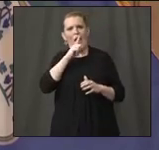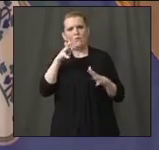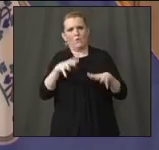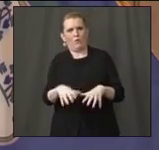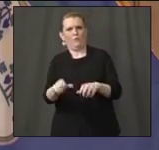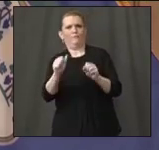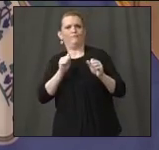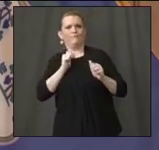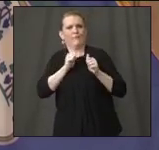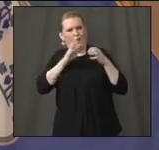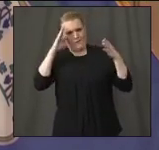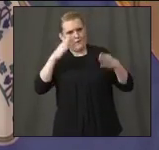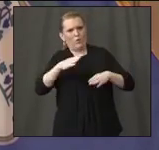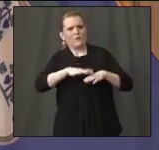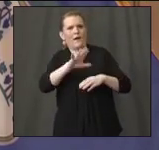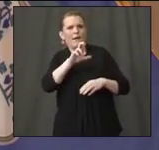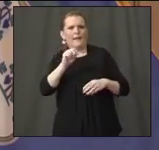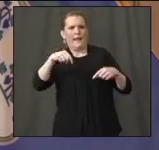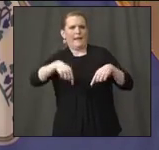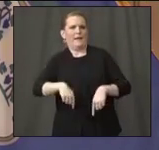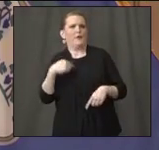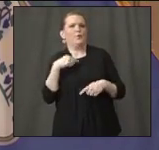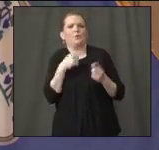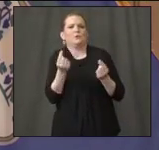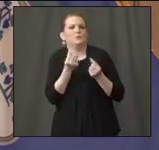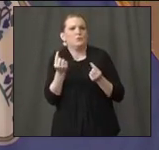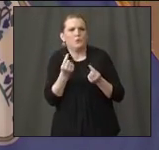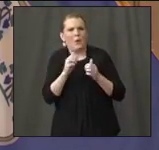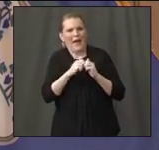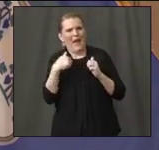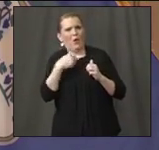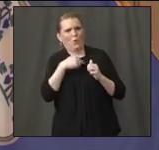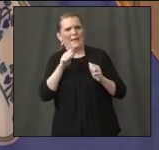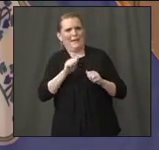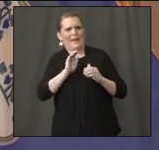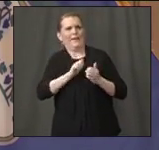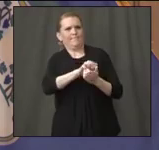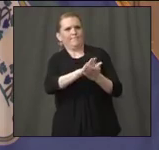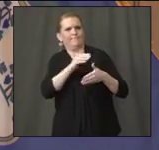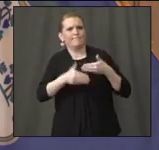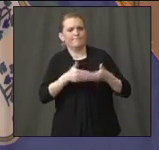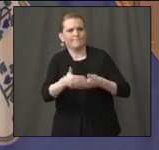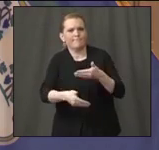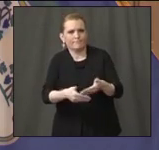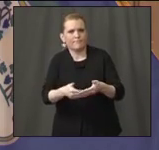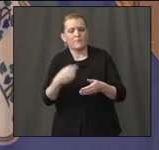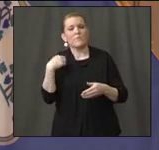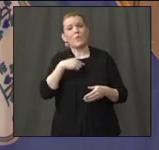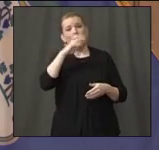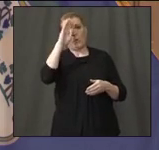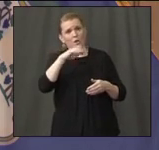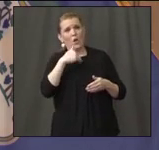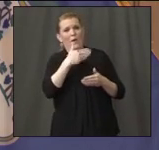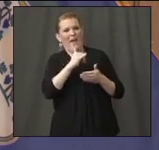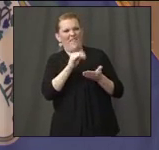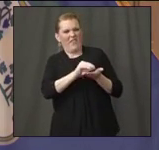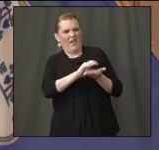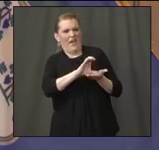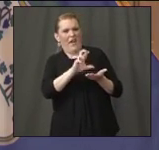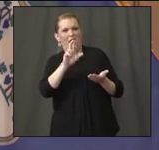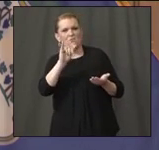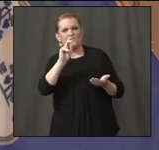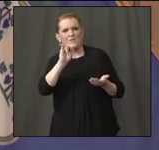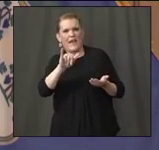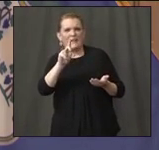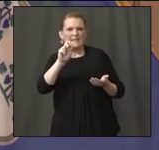destiny. You know what we've done on the financial front in terms of rainy day fund and our cash position, which protects us at least for now.